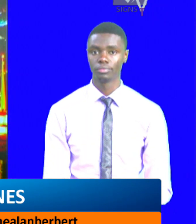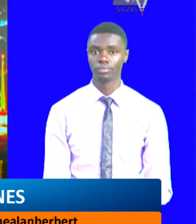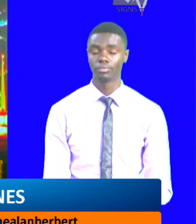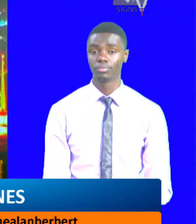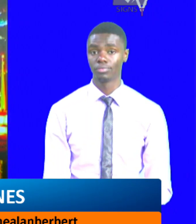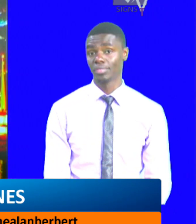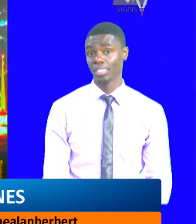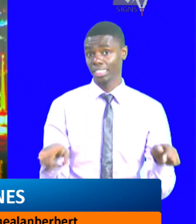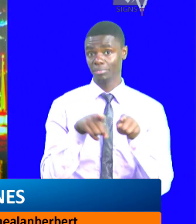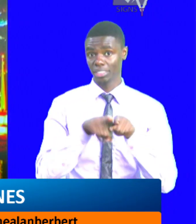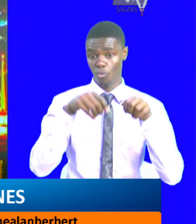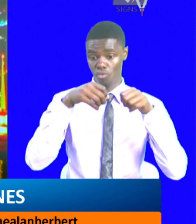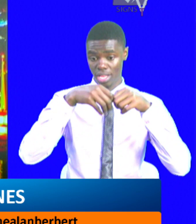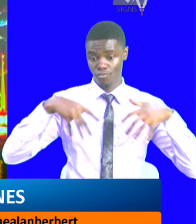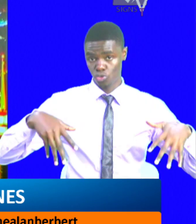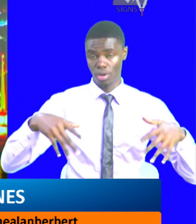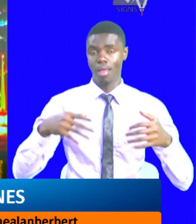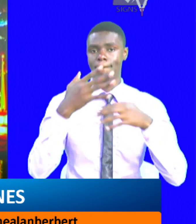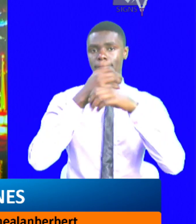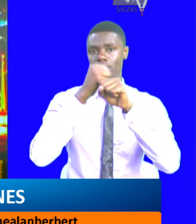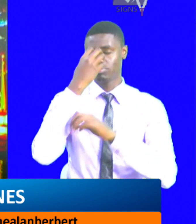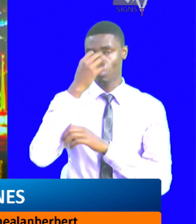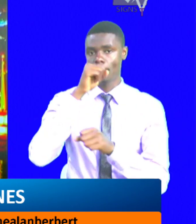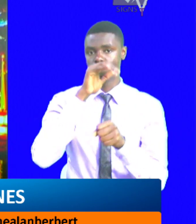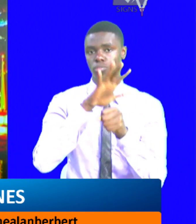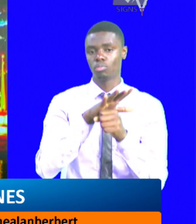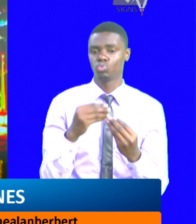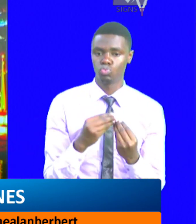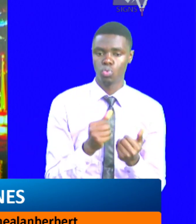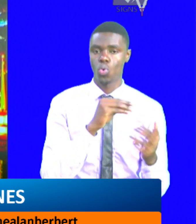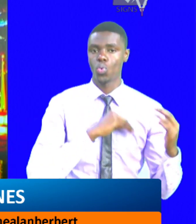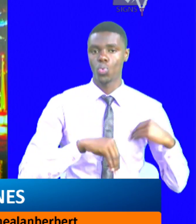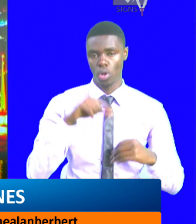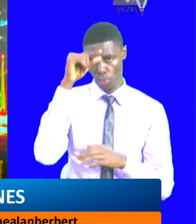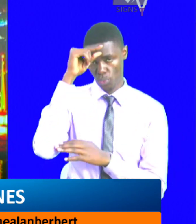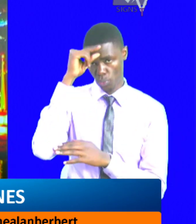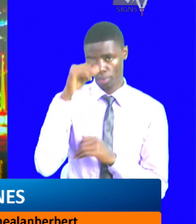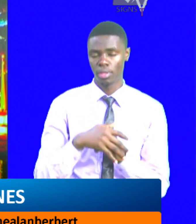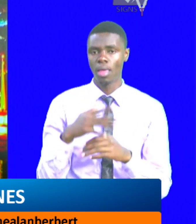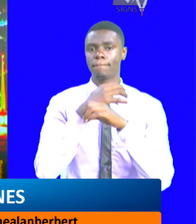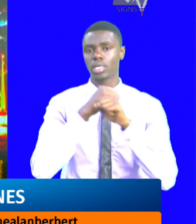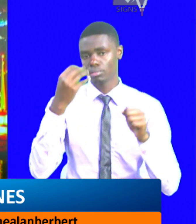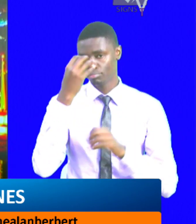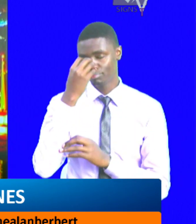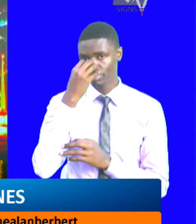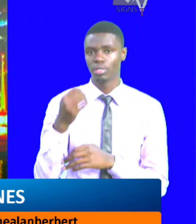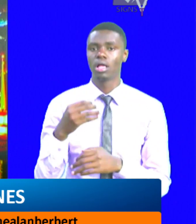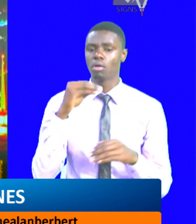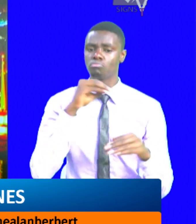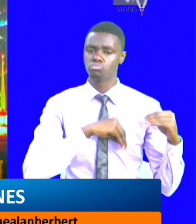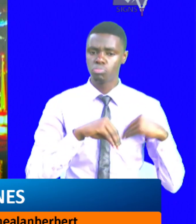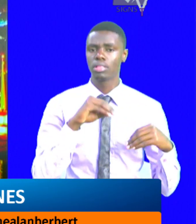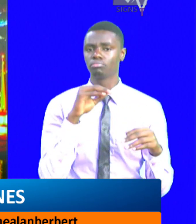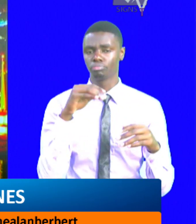And staying on the devolution, President Ruto vows to deal with corrupt government officials. President William Ruto has put corrupt